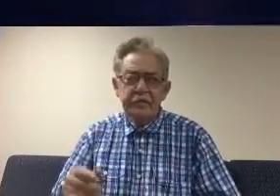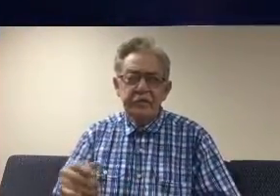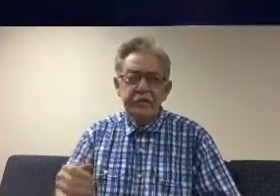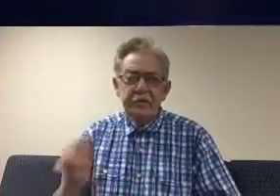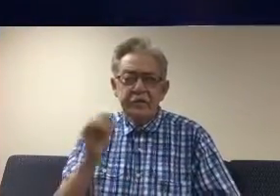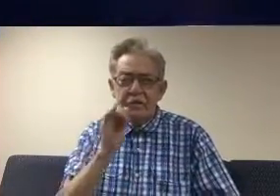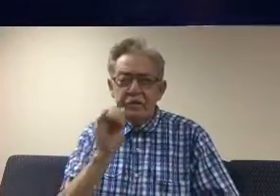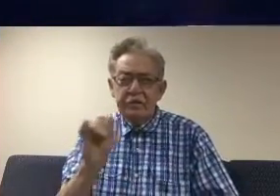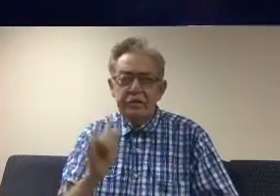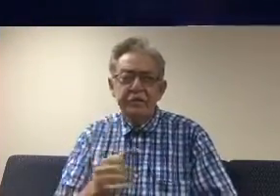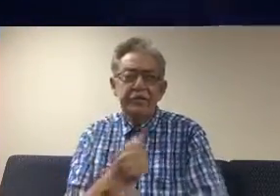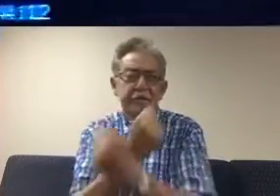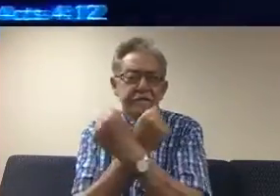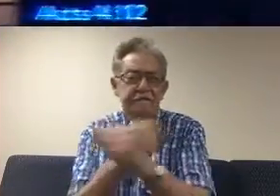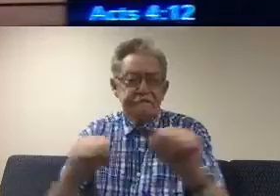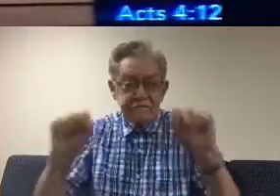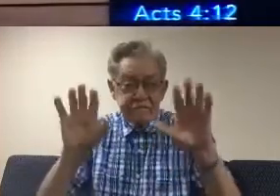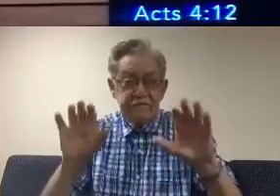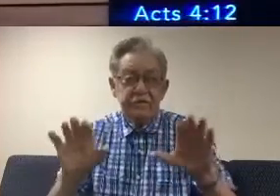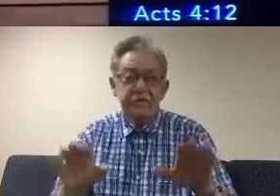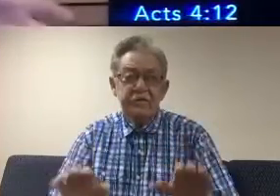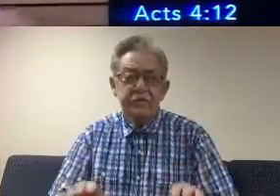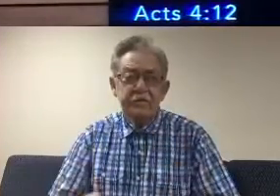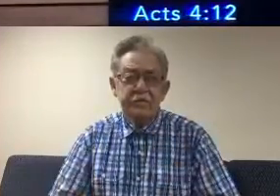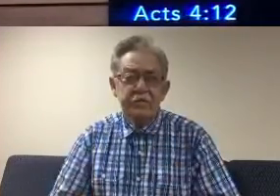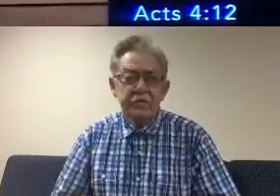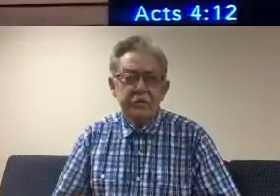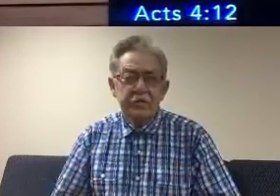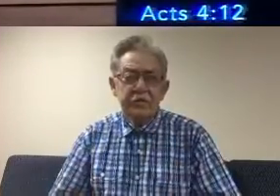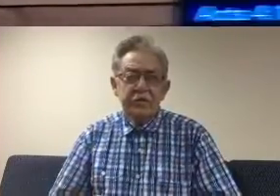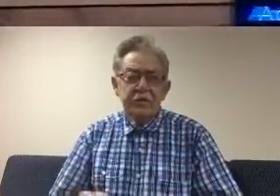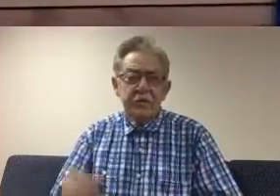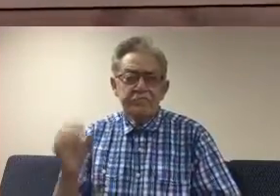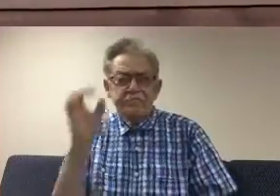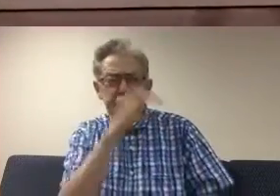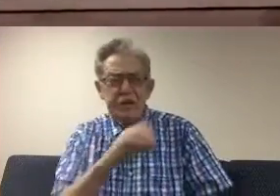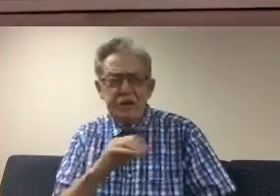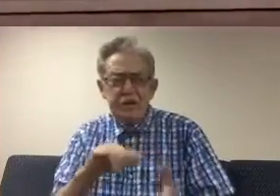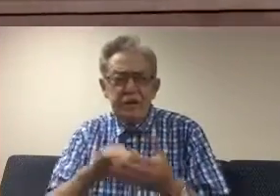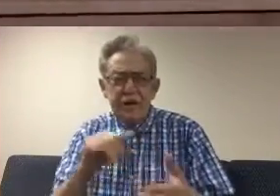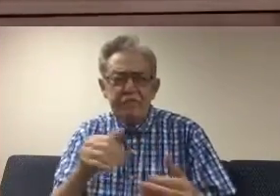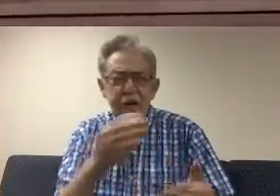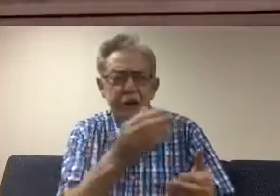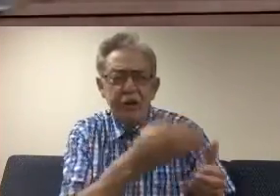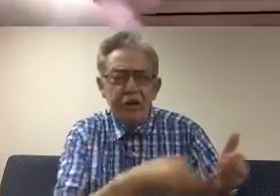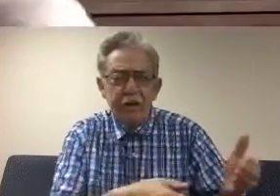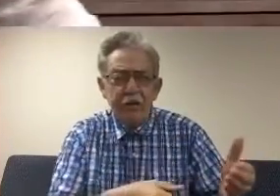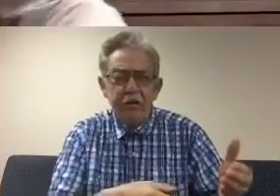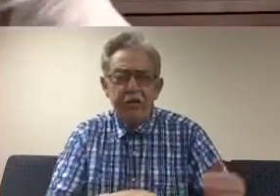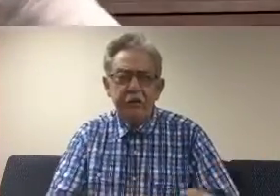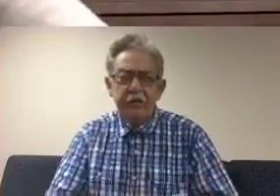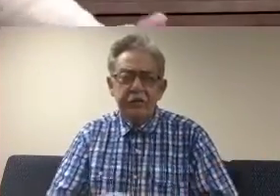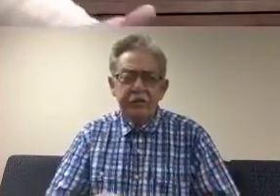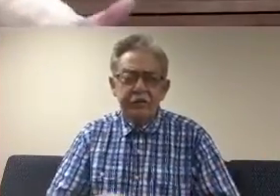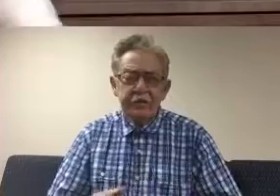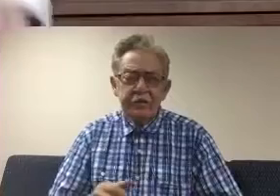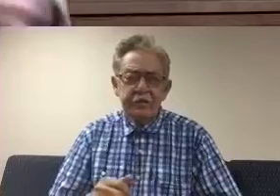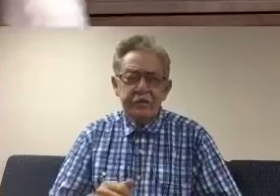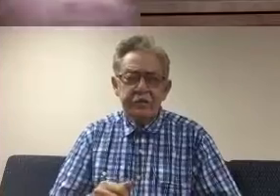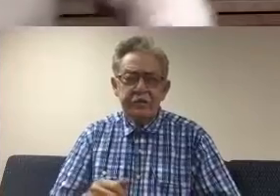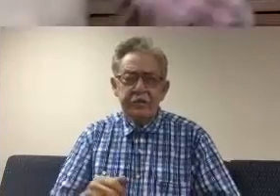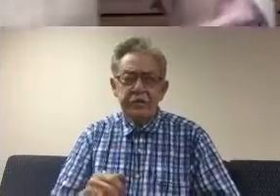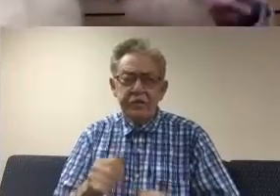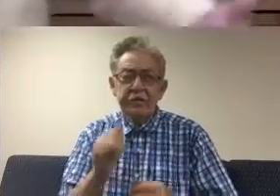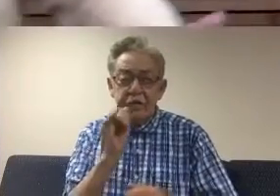is salvation. They missed that part. That there wasn't salvation, but